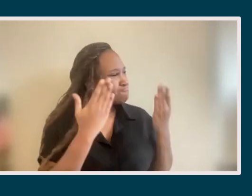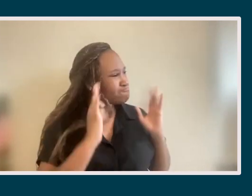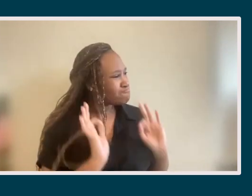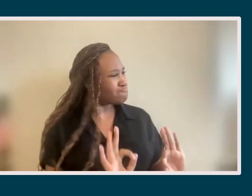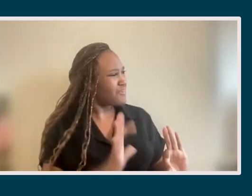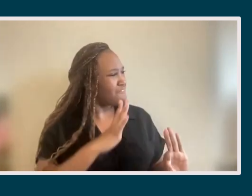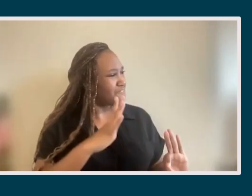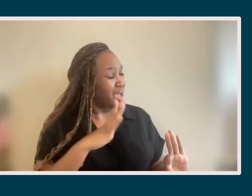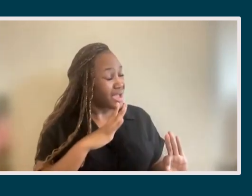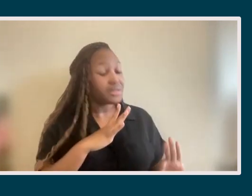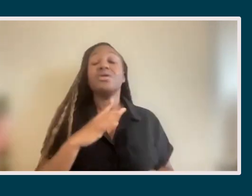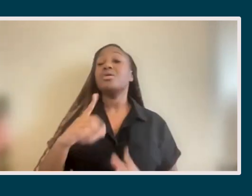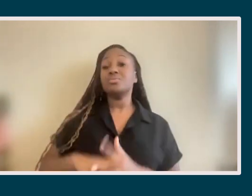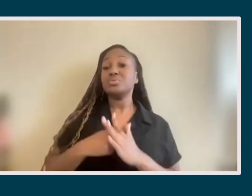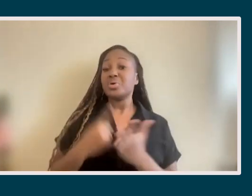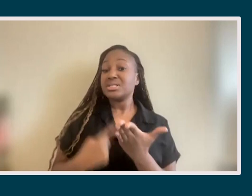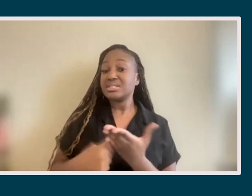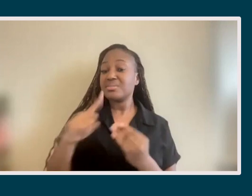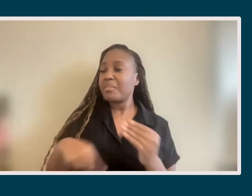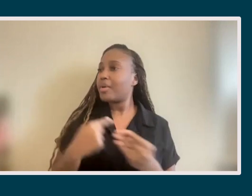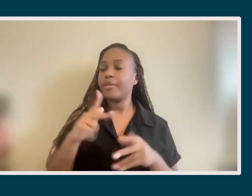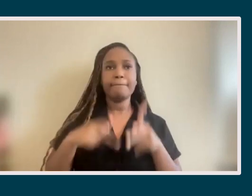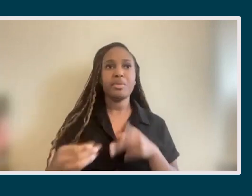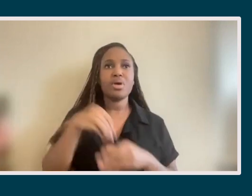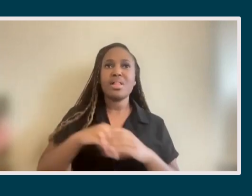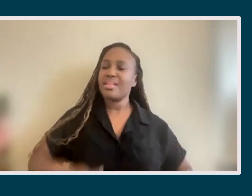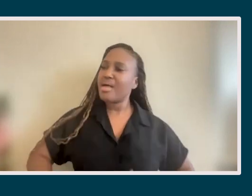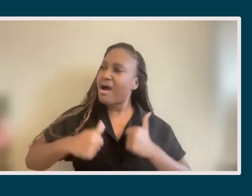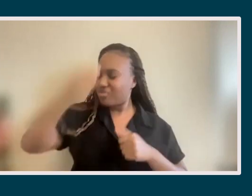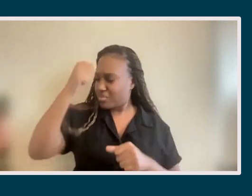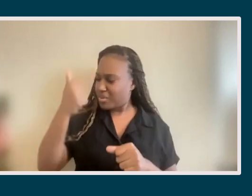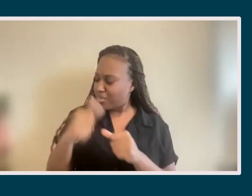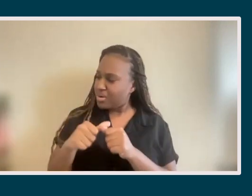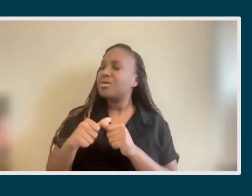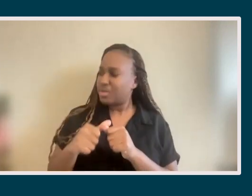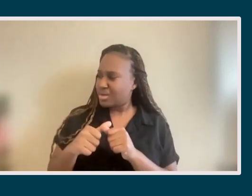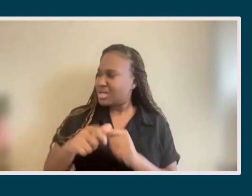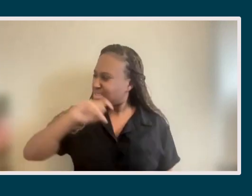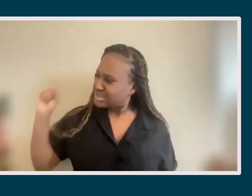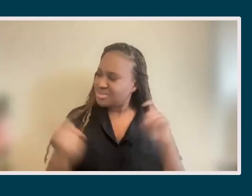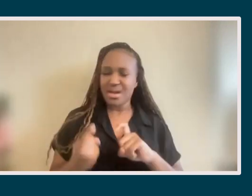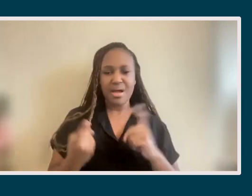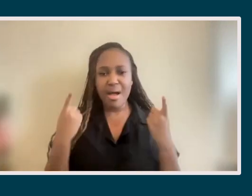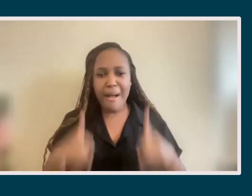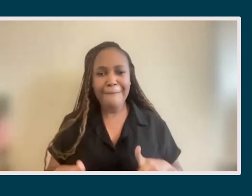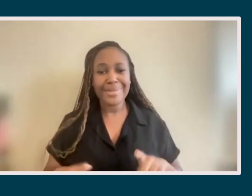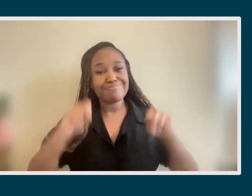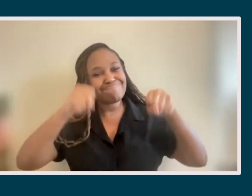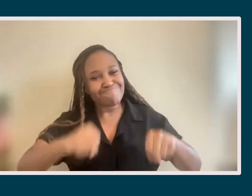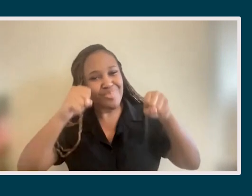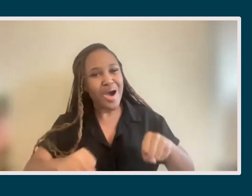in our lives who remind us that it's possible for actual change to occur over